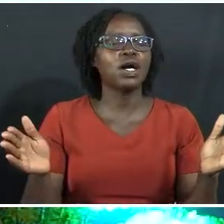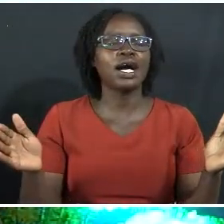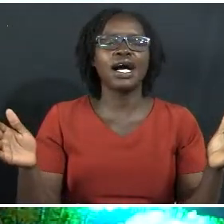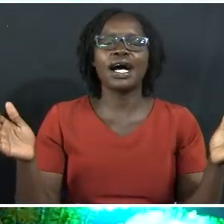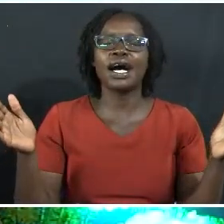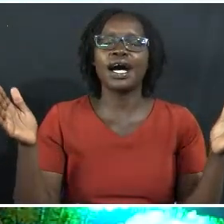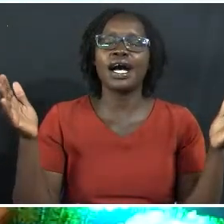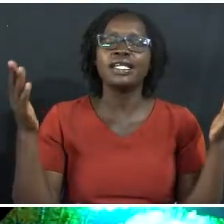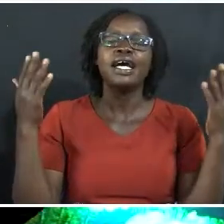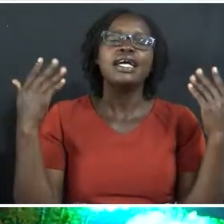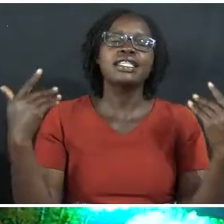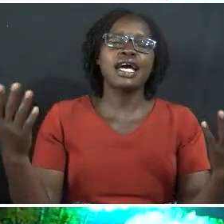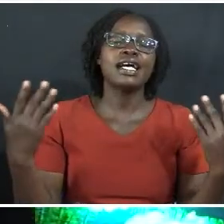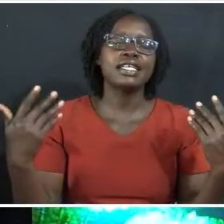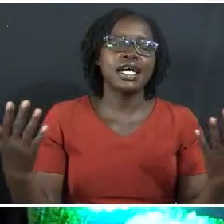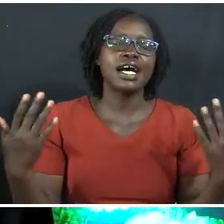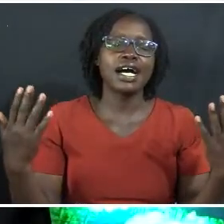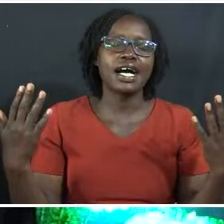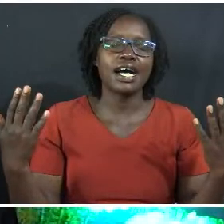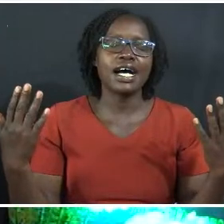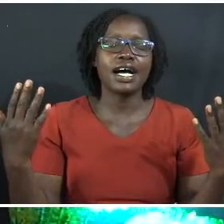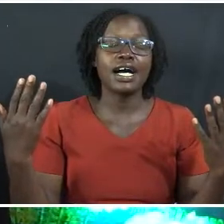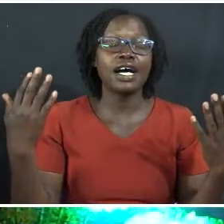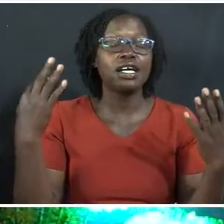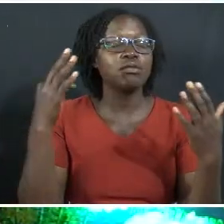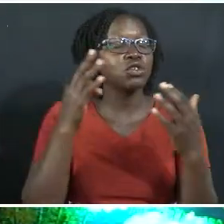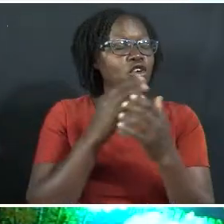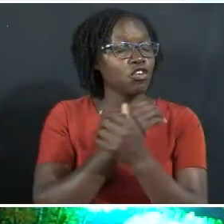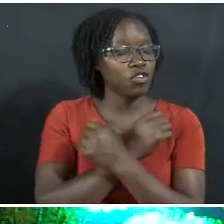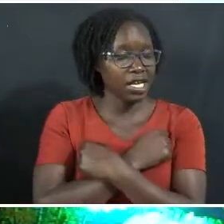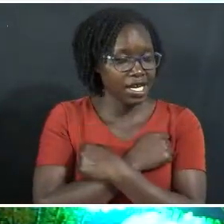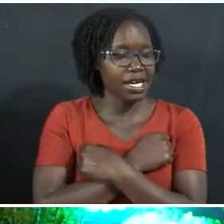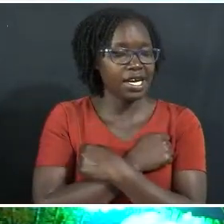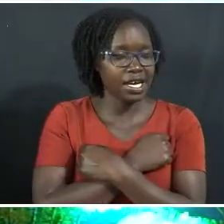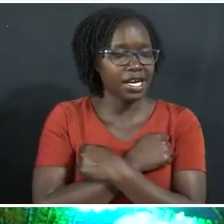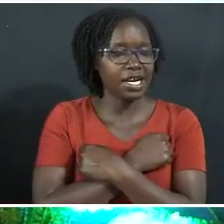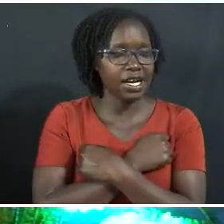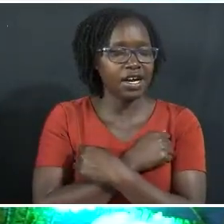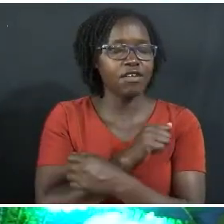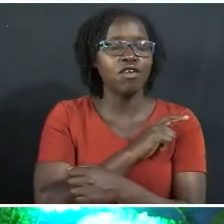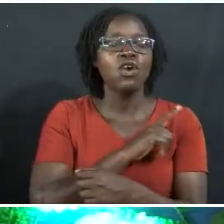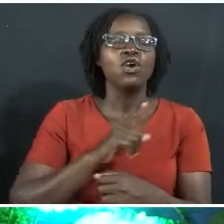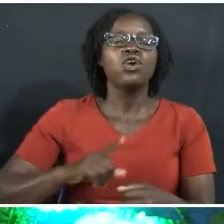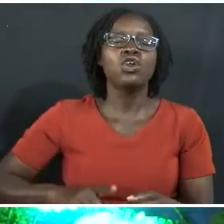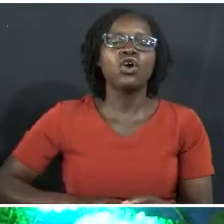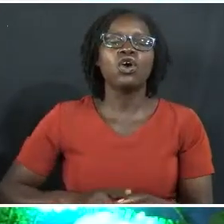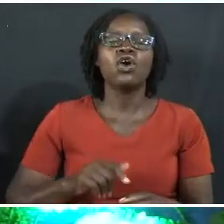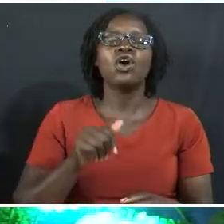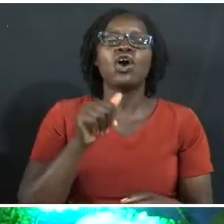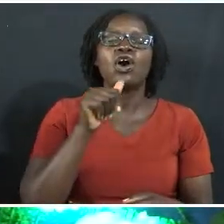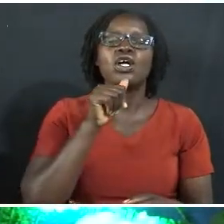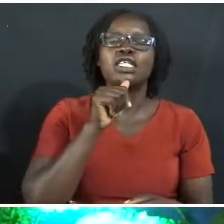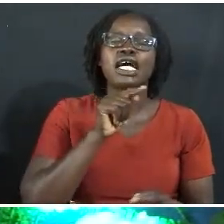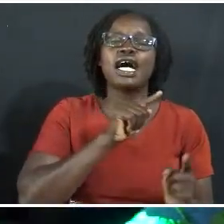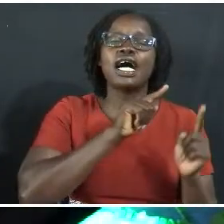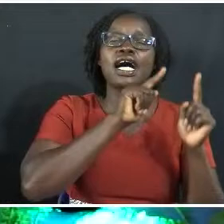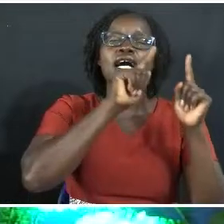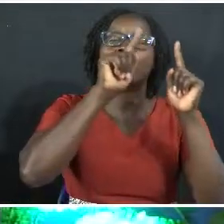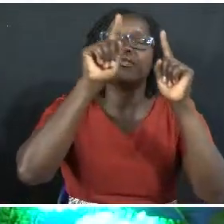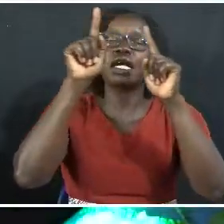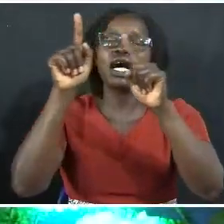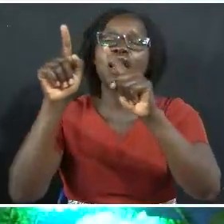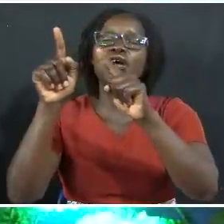Open what? You want to rededicate your life to Christ? Not necessarily to be baptized, but you